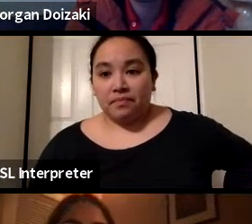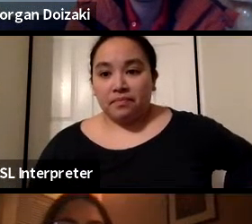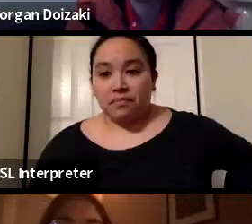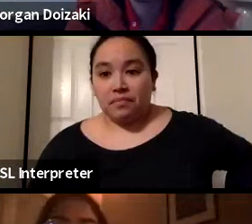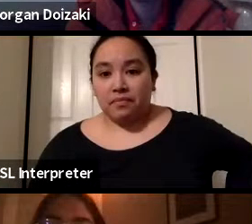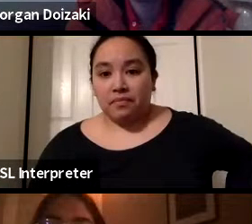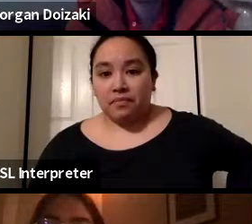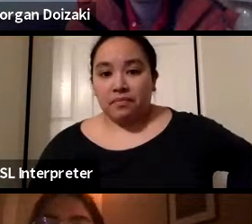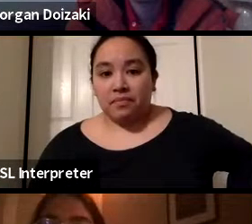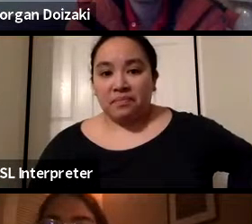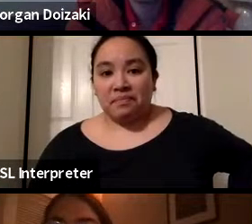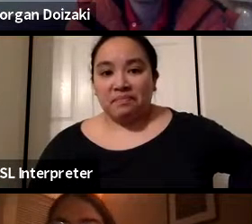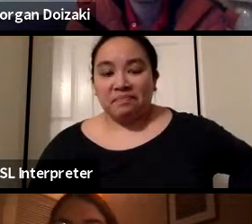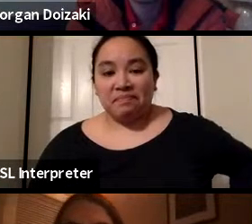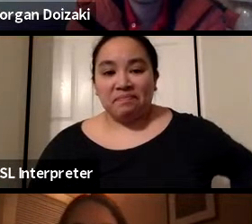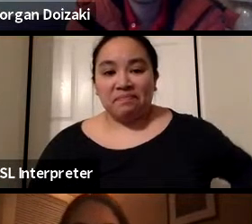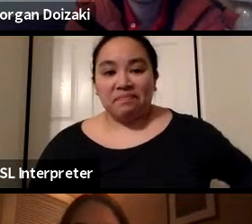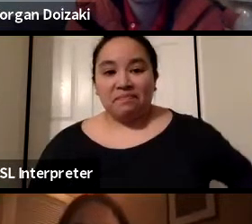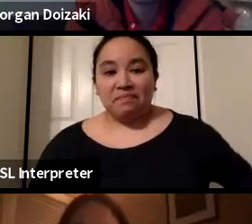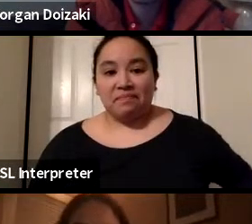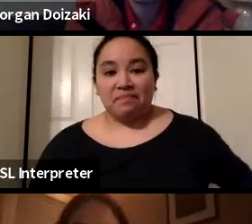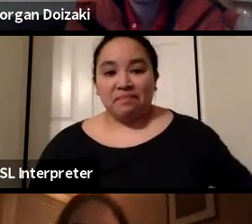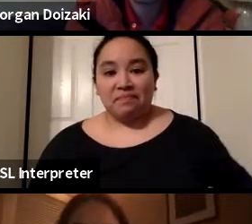Did I finish early?